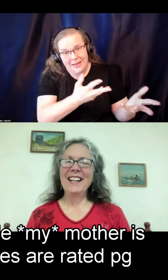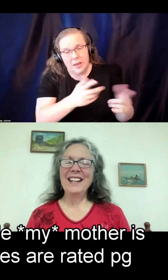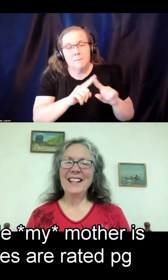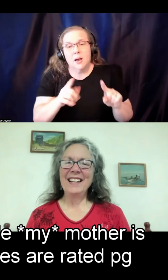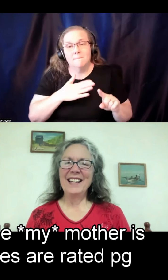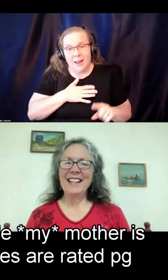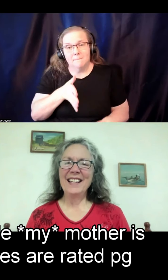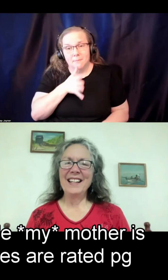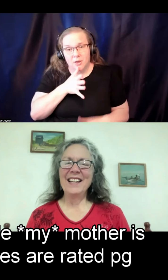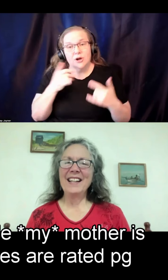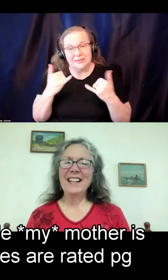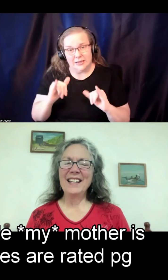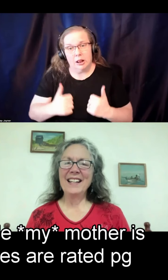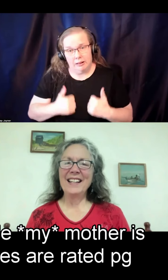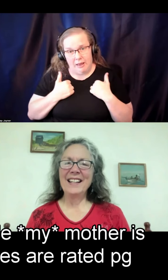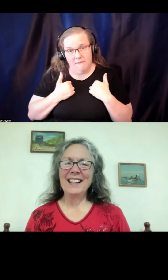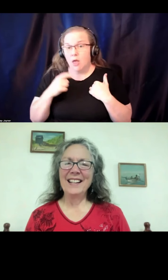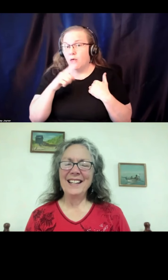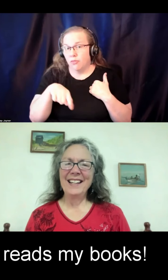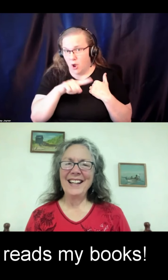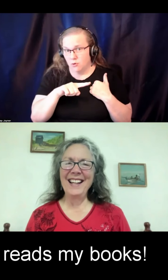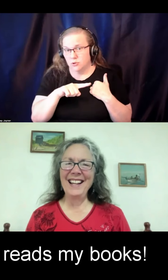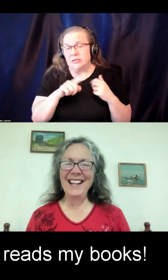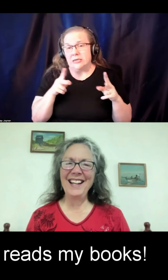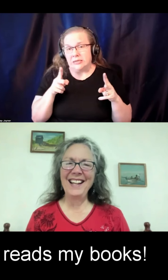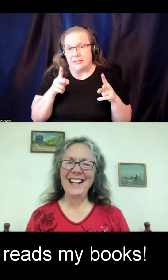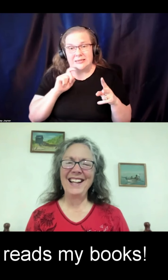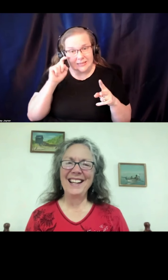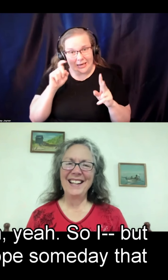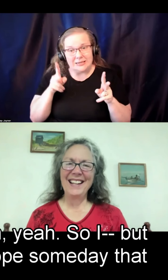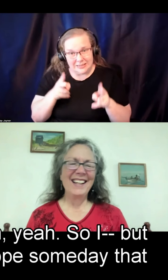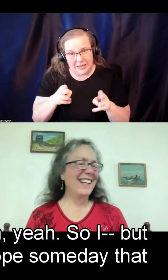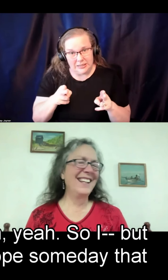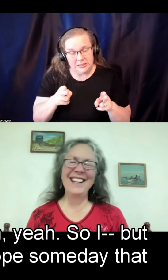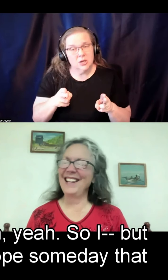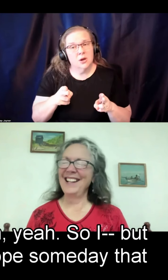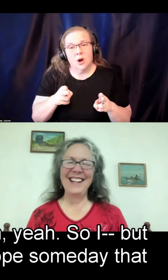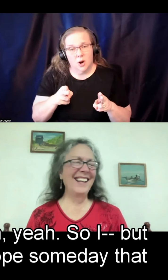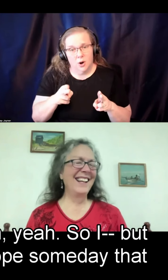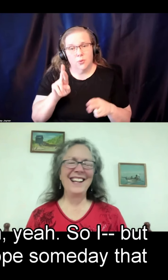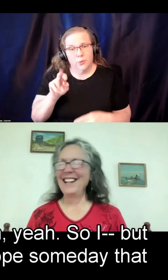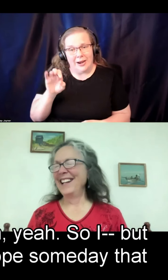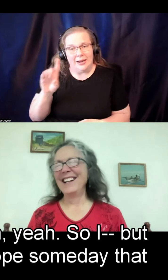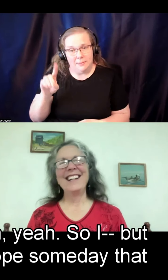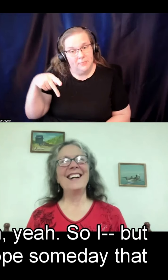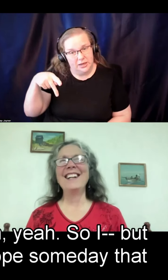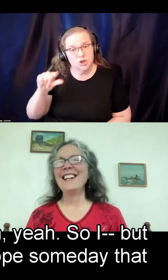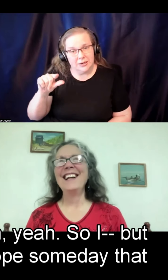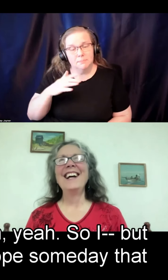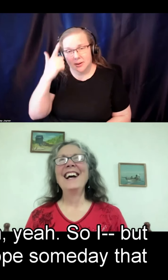my mother is still alive, those scenes are rated PG because my mother reads my books."